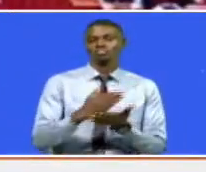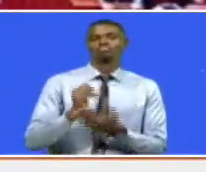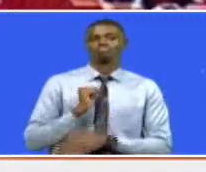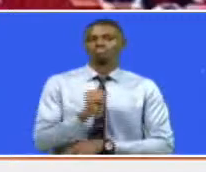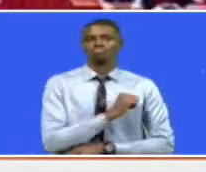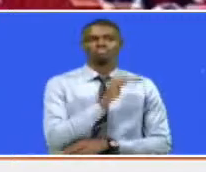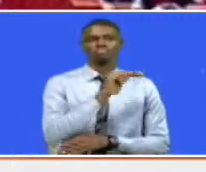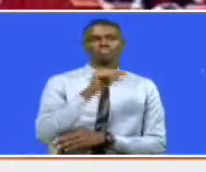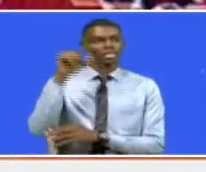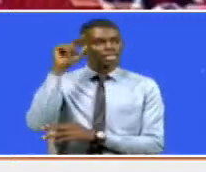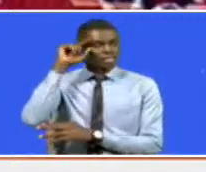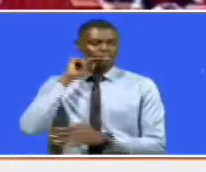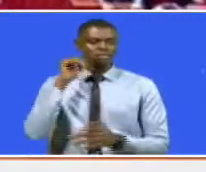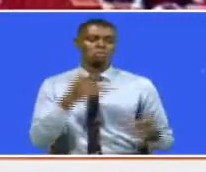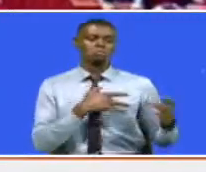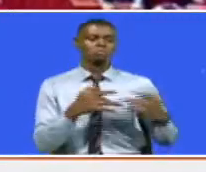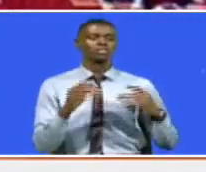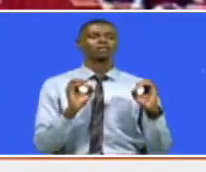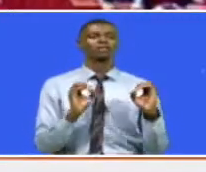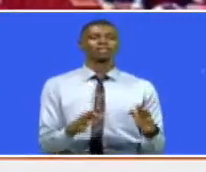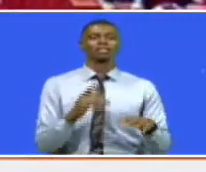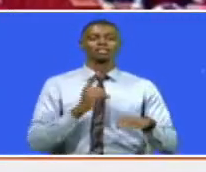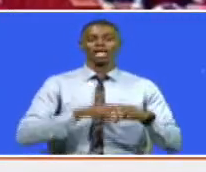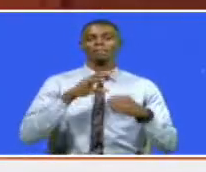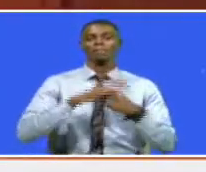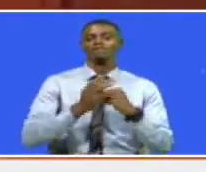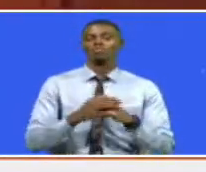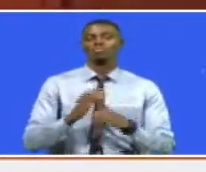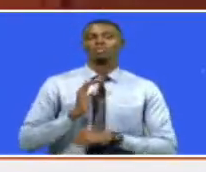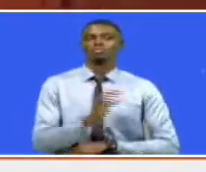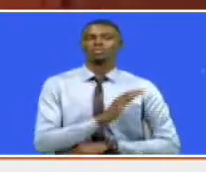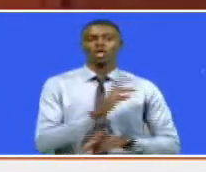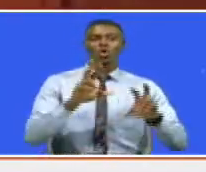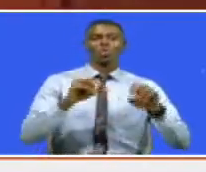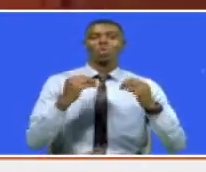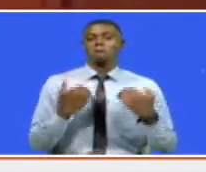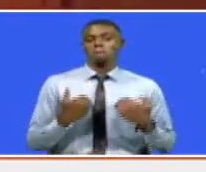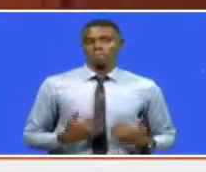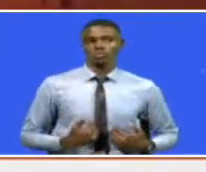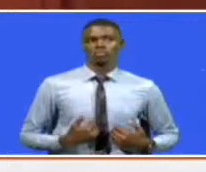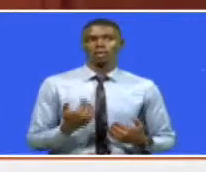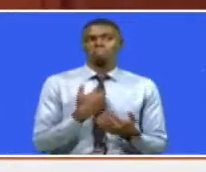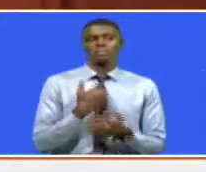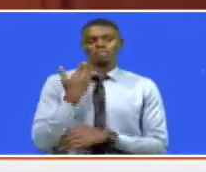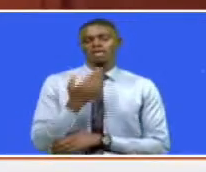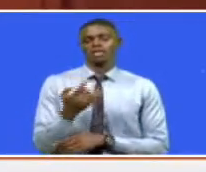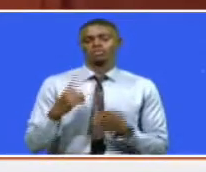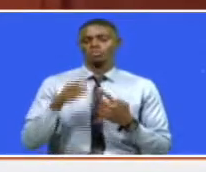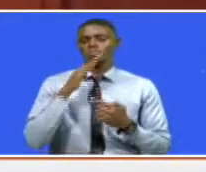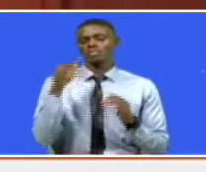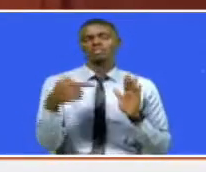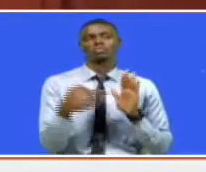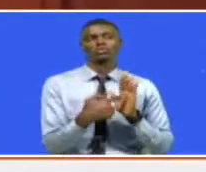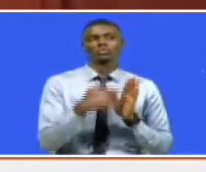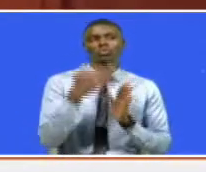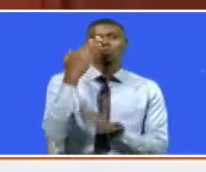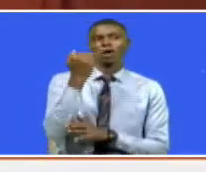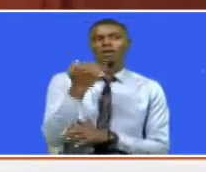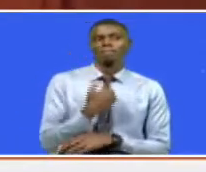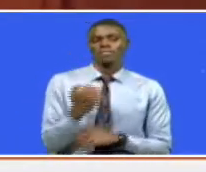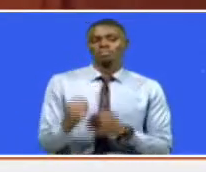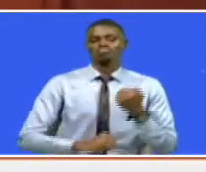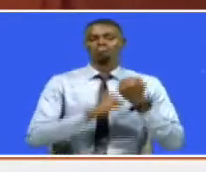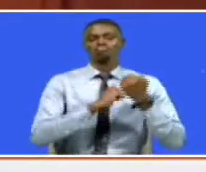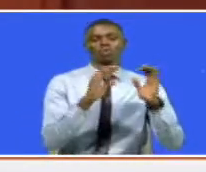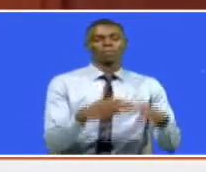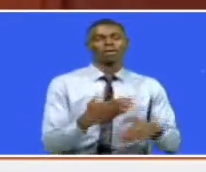claiming gender was not considered when forming the committee. Nobody has actually, and I hate to be in this position because I support